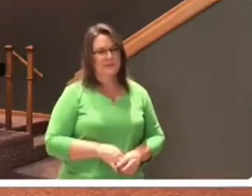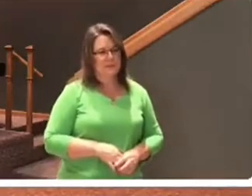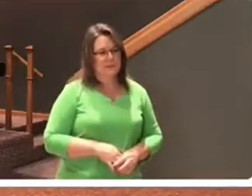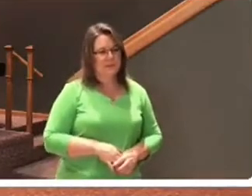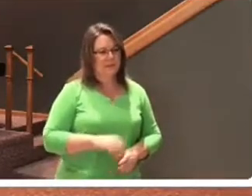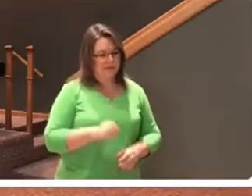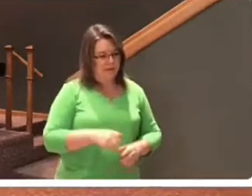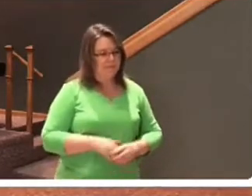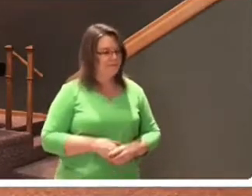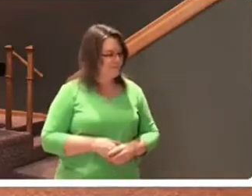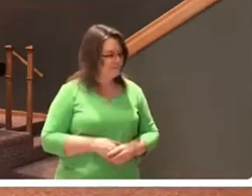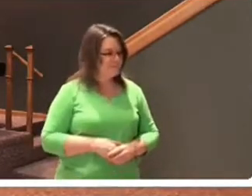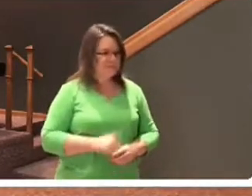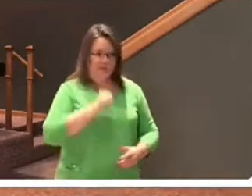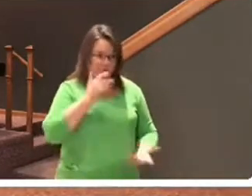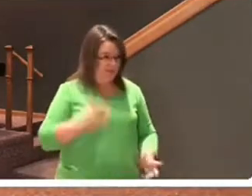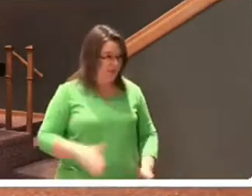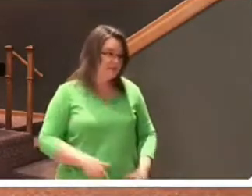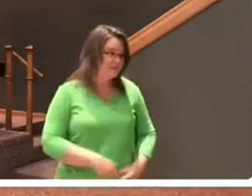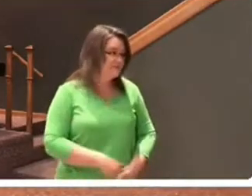Yeah. Oh, I'm not done.